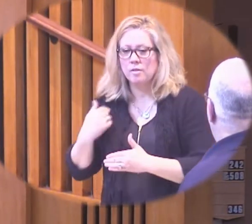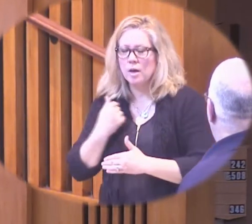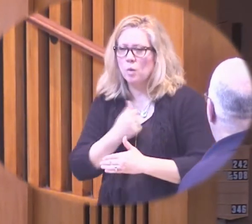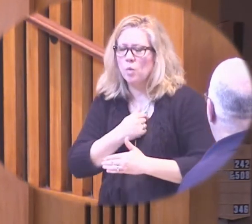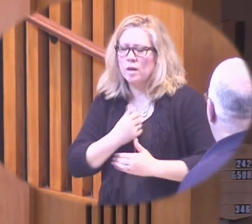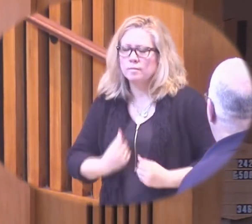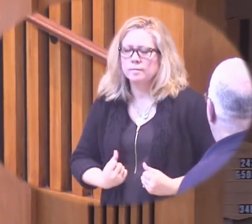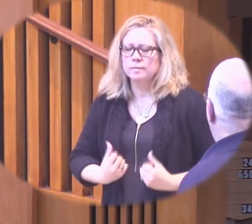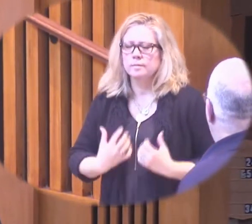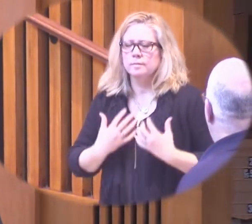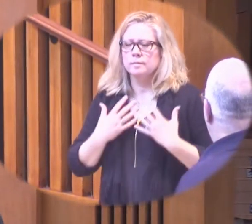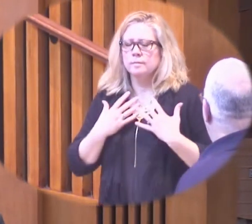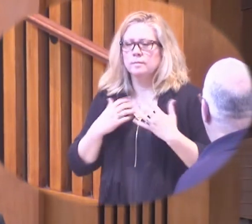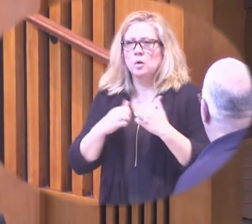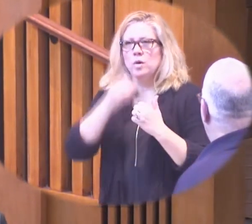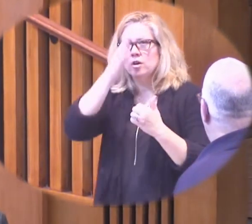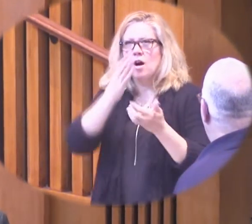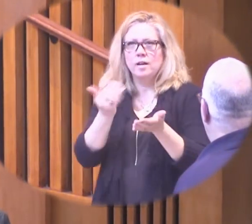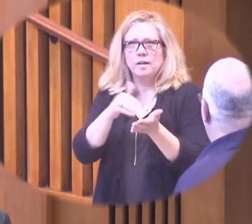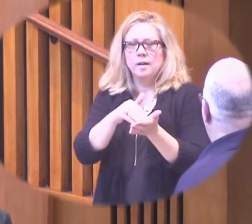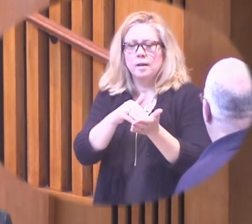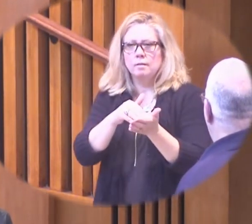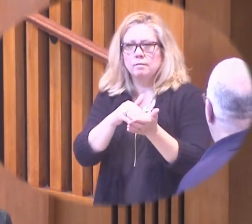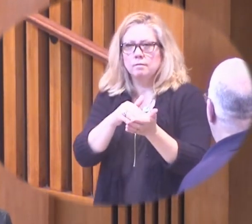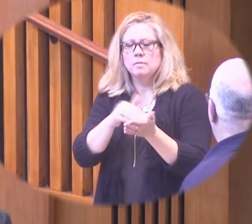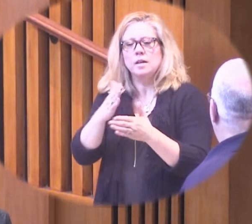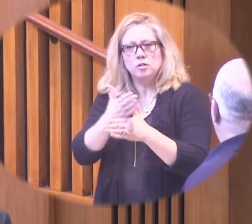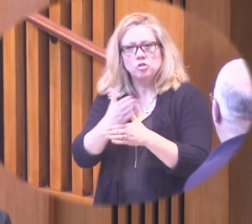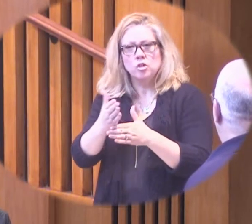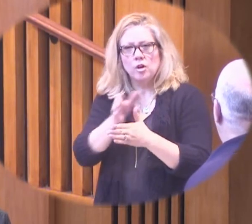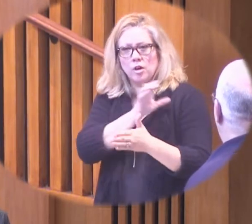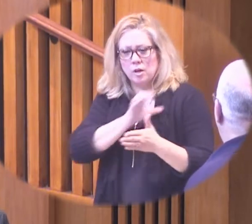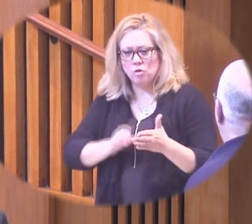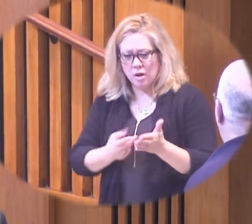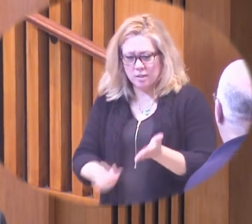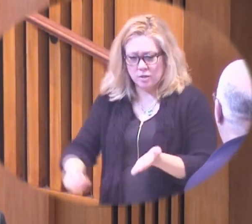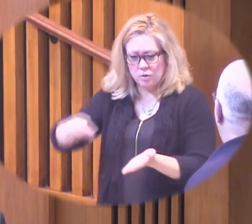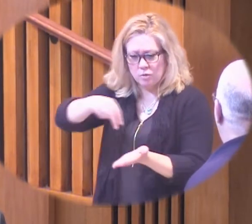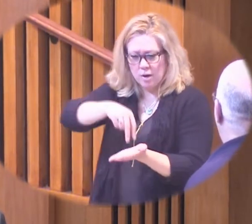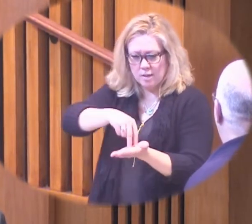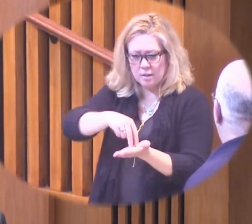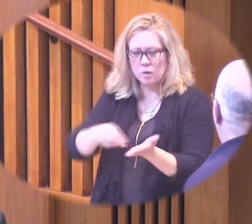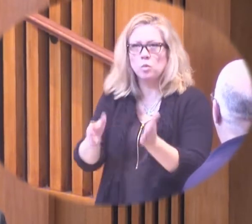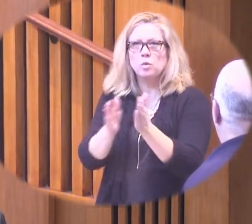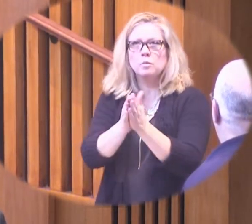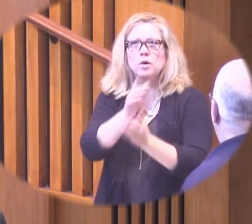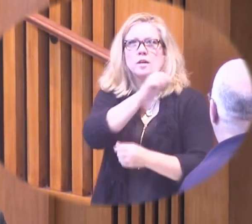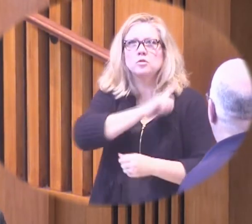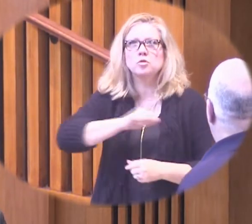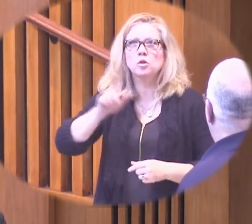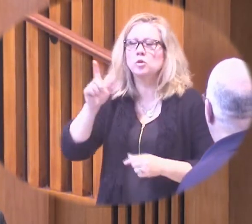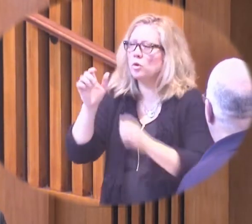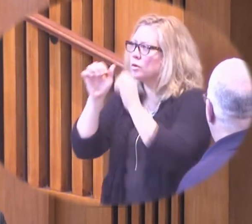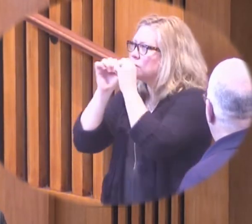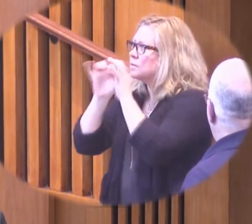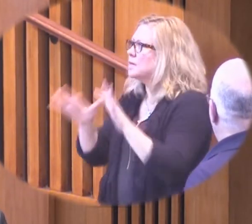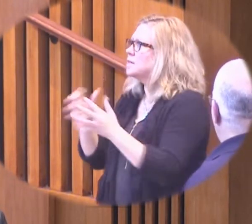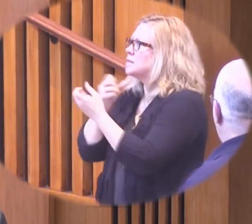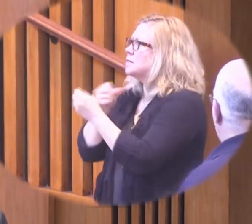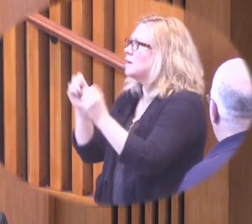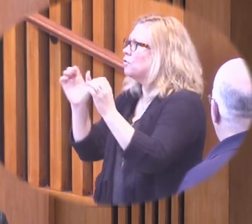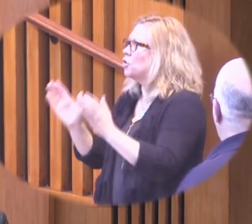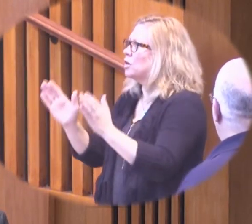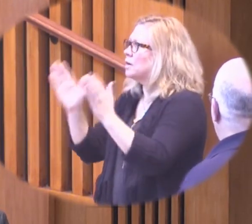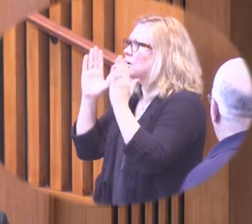faithfulness and come to share in the promise of the risen Christ. Let us pray to the Lord. Blessed Savior,